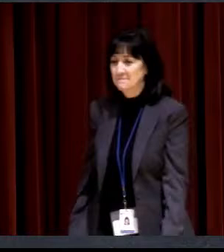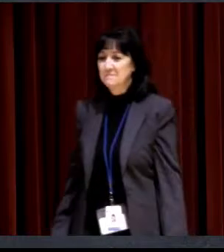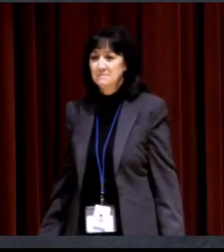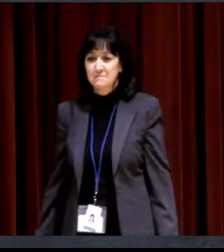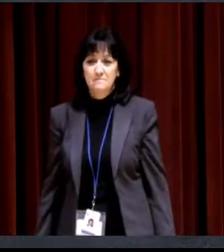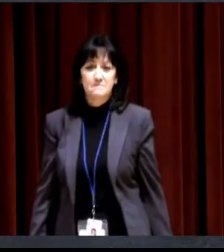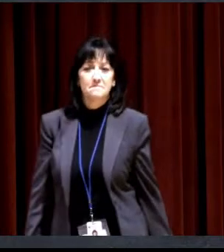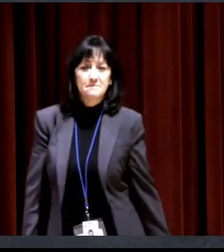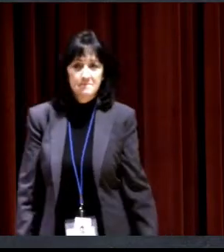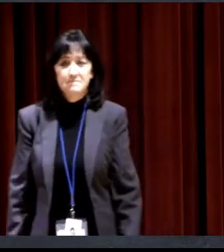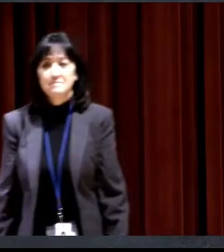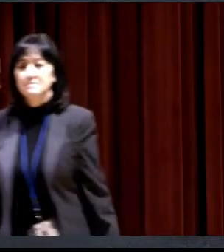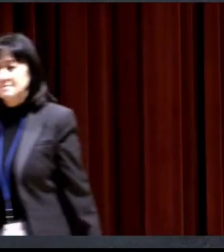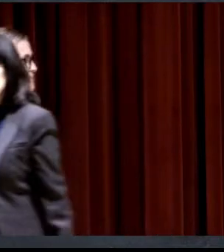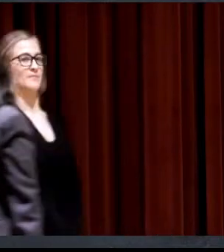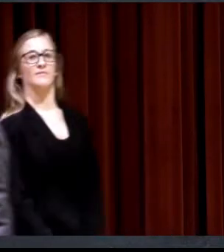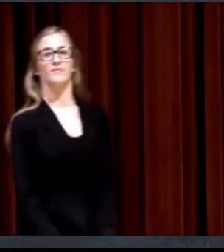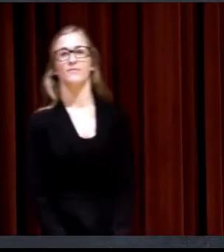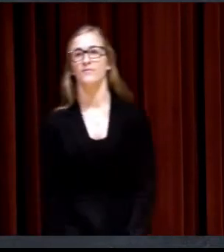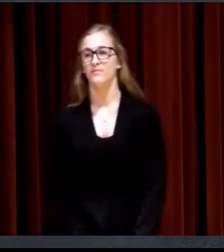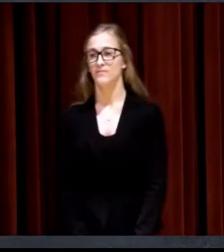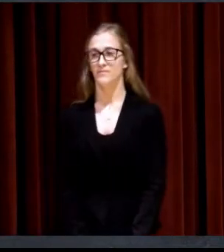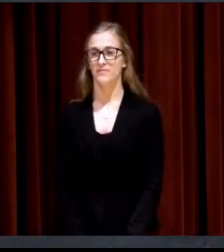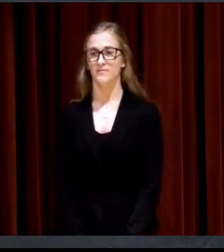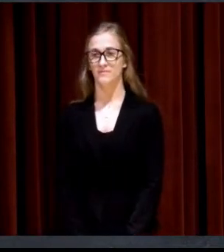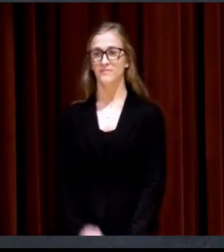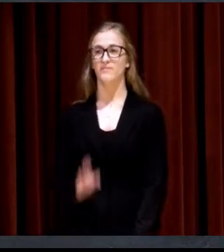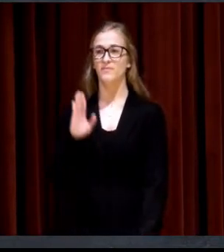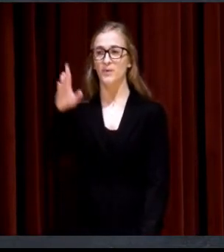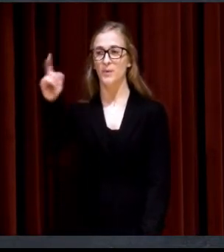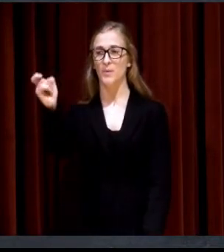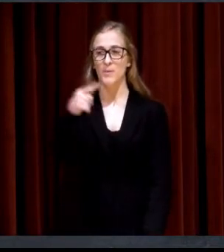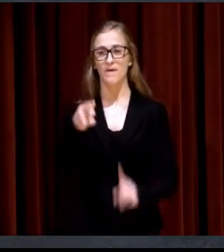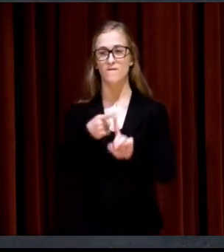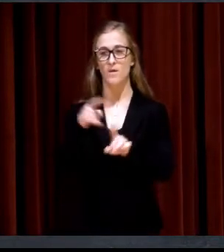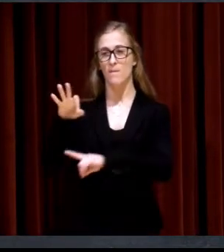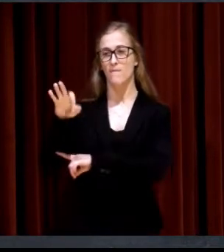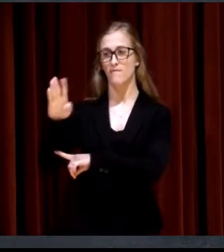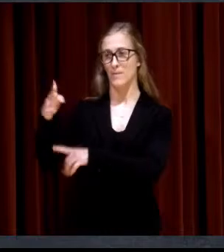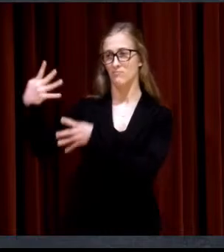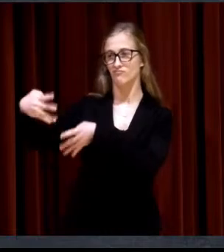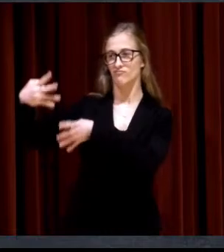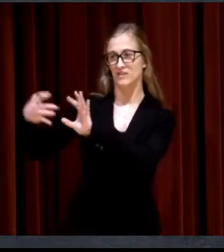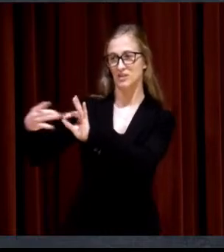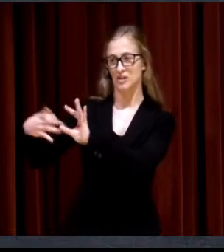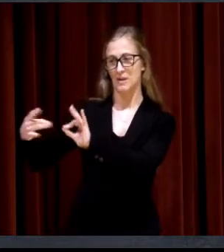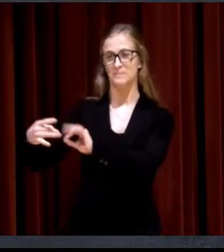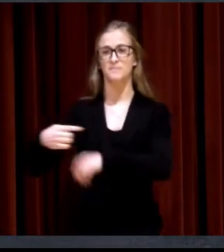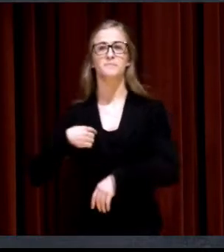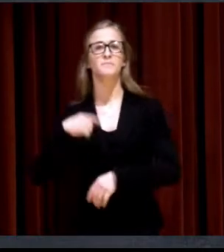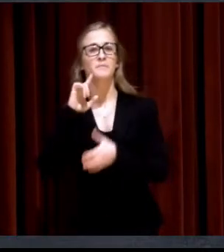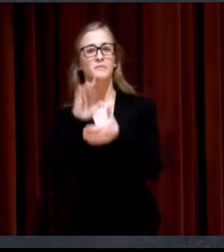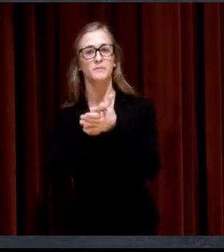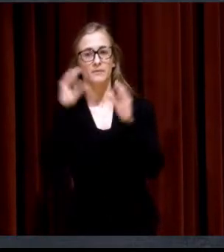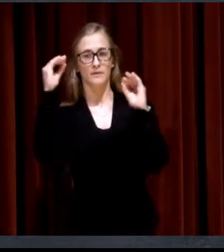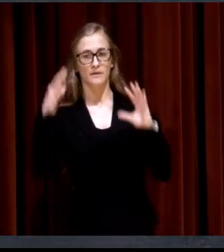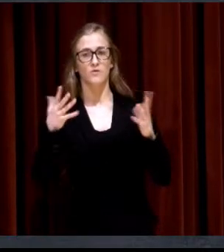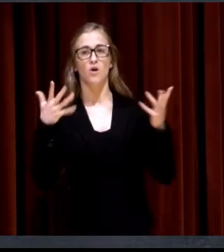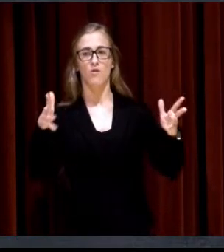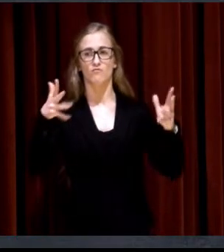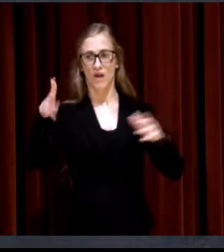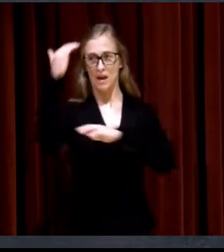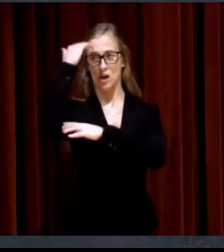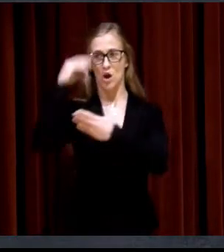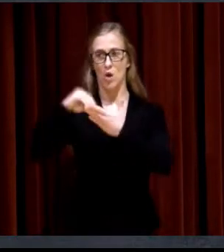you have any coming online? Yeah, sure. I'll ask a question from Facebook. I believe that the teachers already know